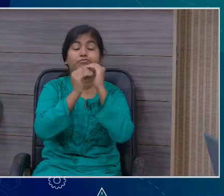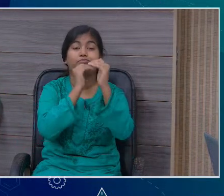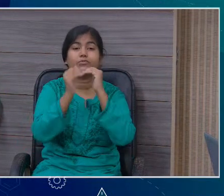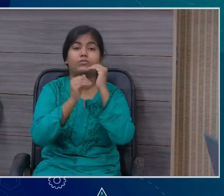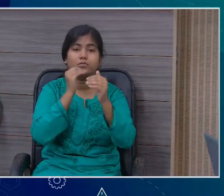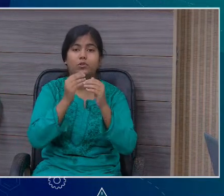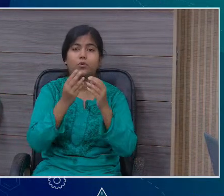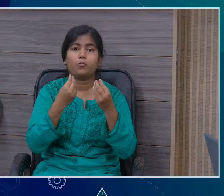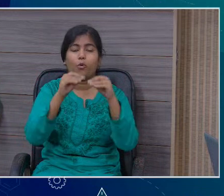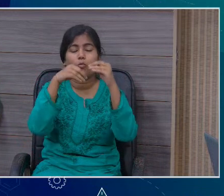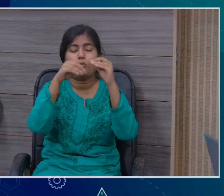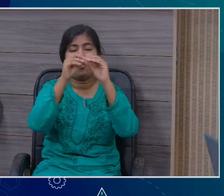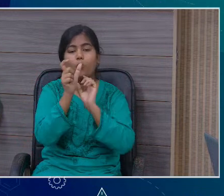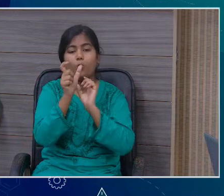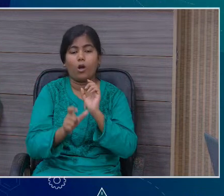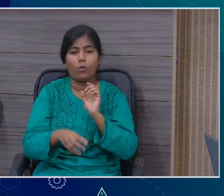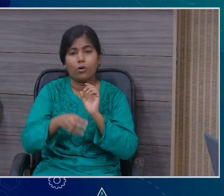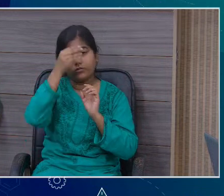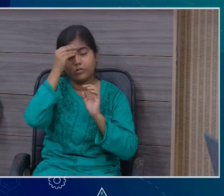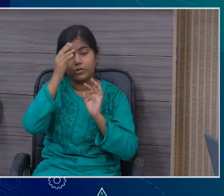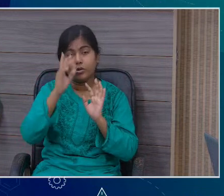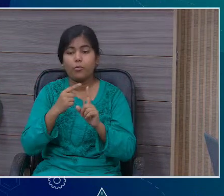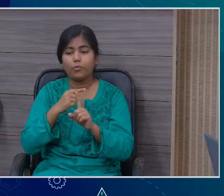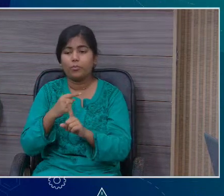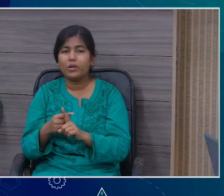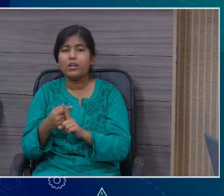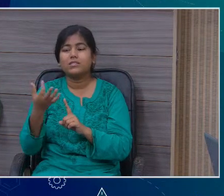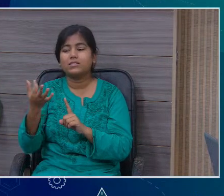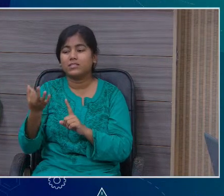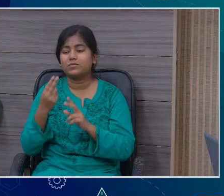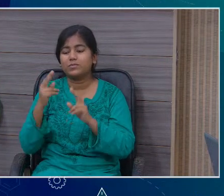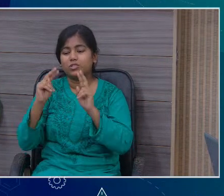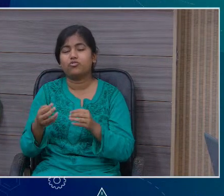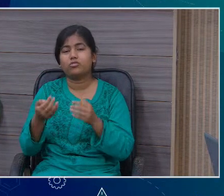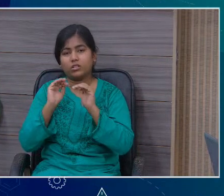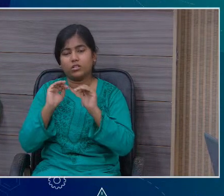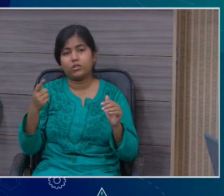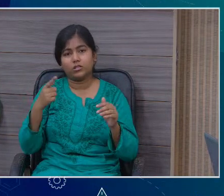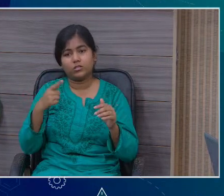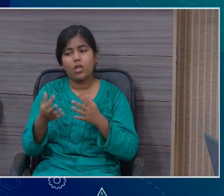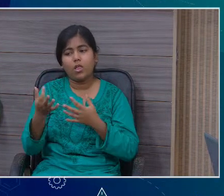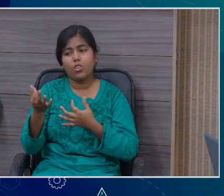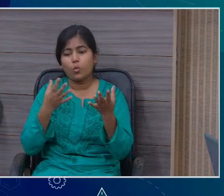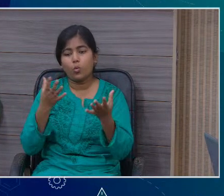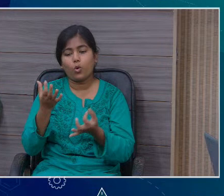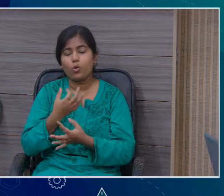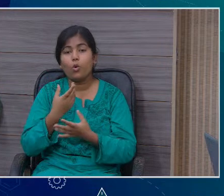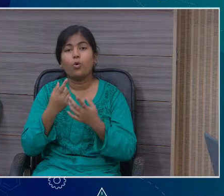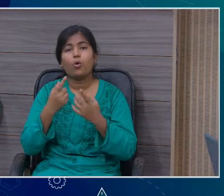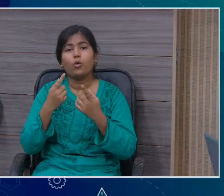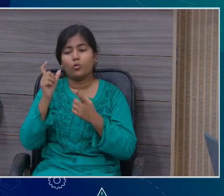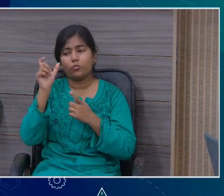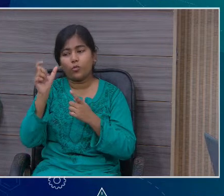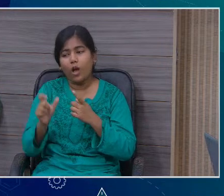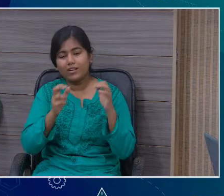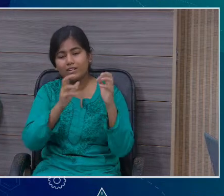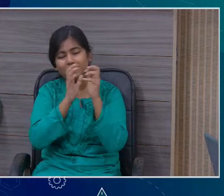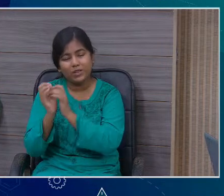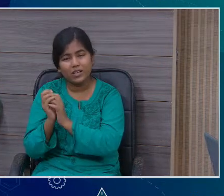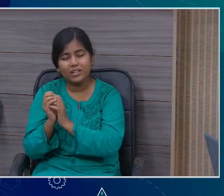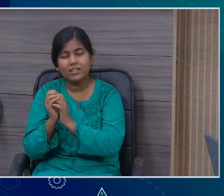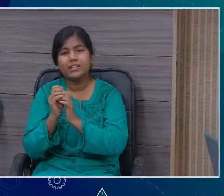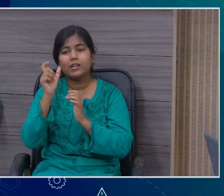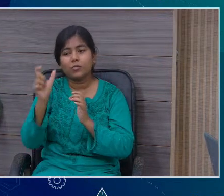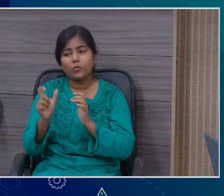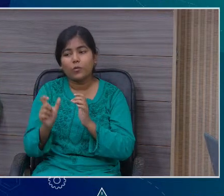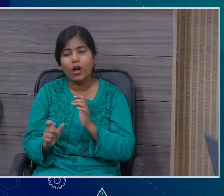chapter. And for children with special needs also, the learning of these new words, the spellings of these new words, how to use